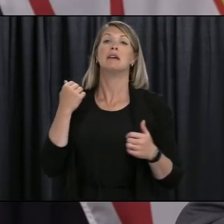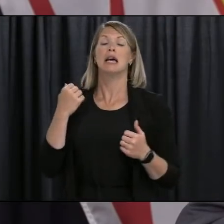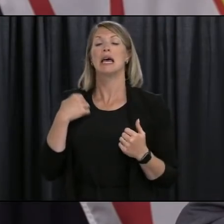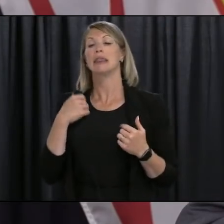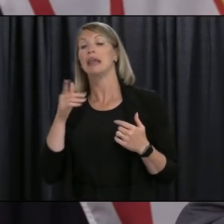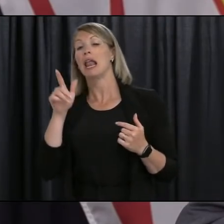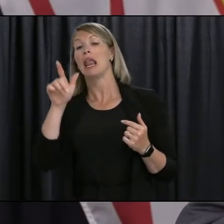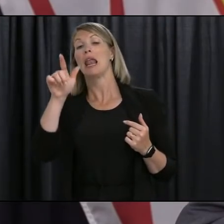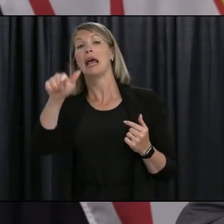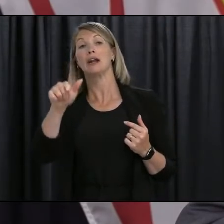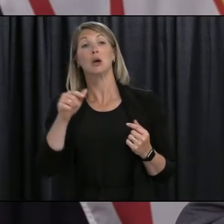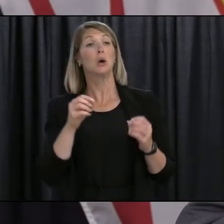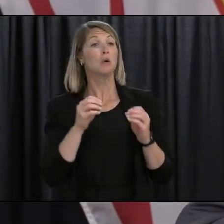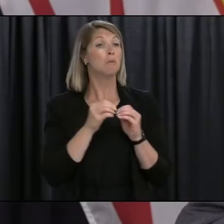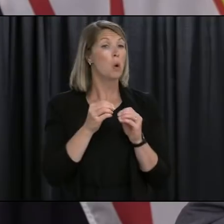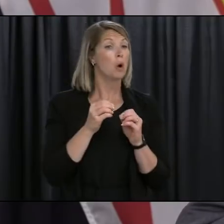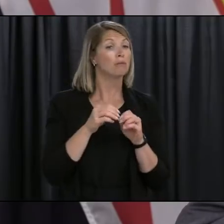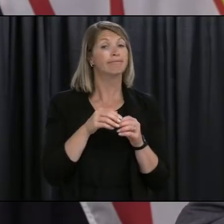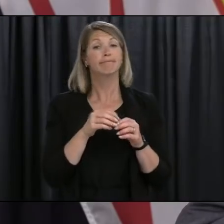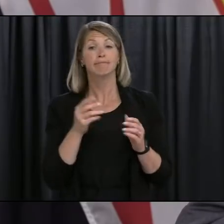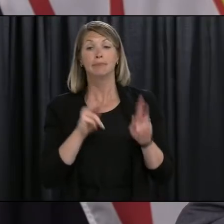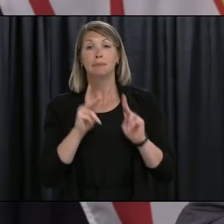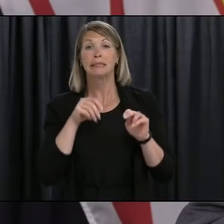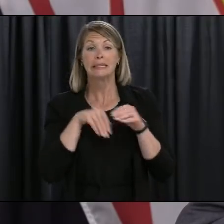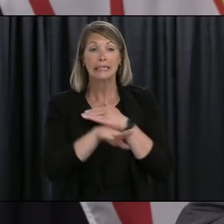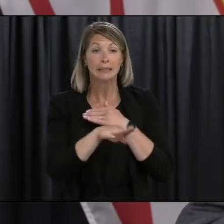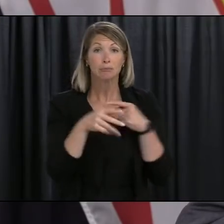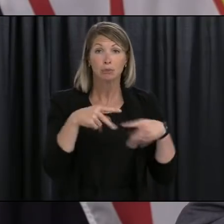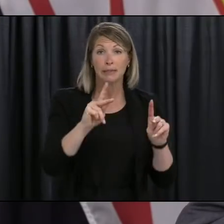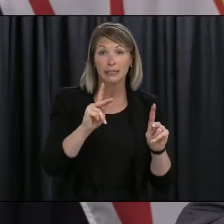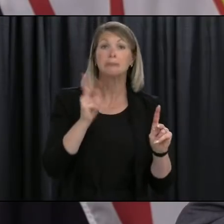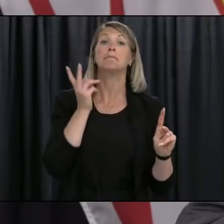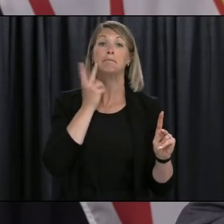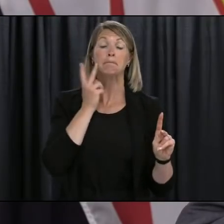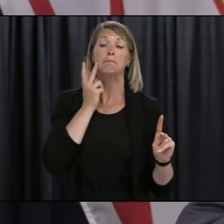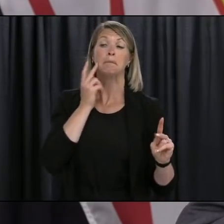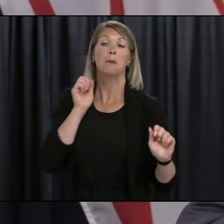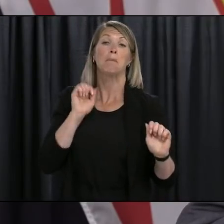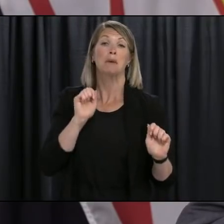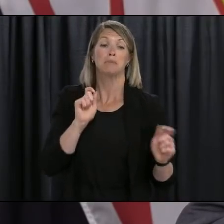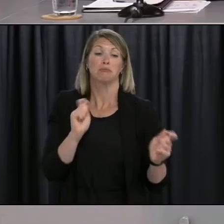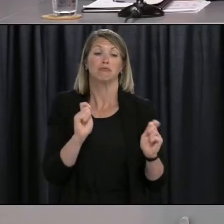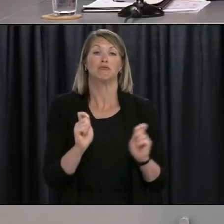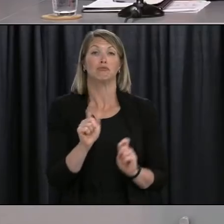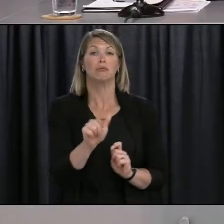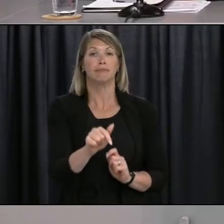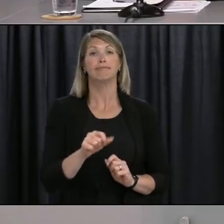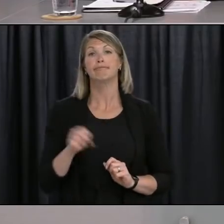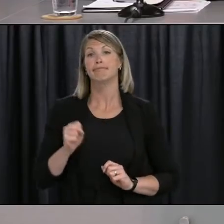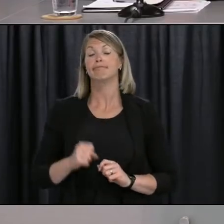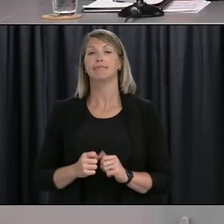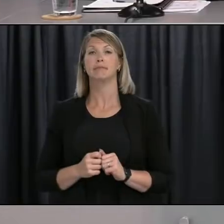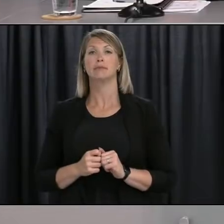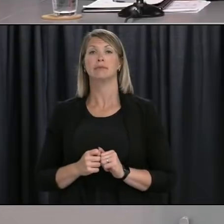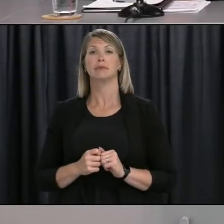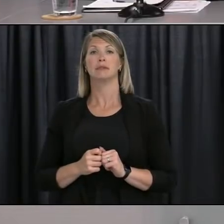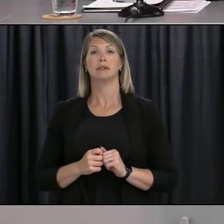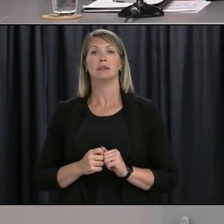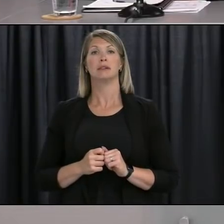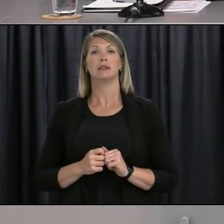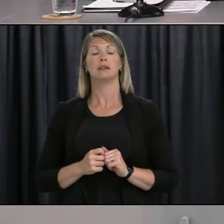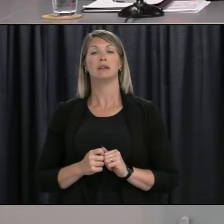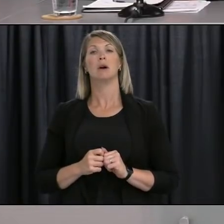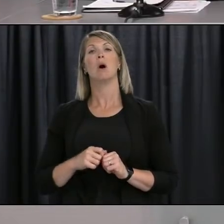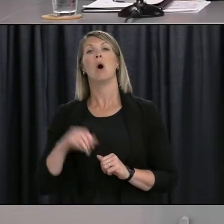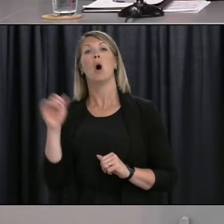safely manner and not affecting public health, well, then these are decisions that you make after that monitoring. This has been a troubling time for